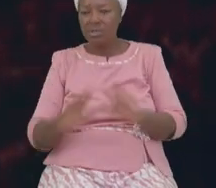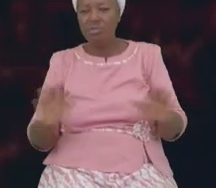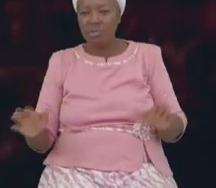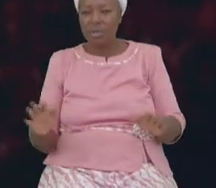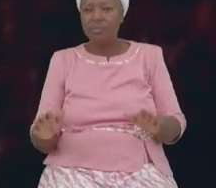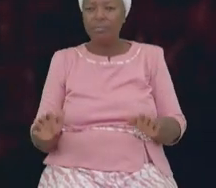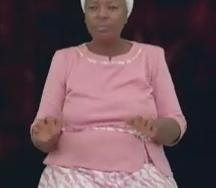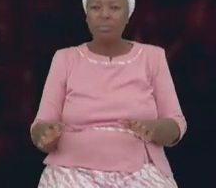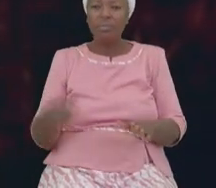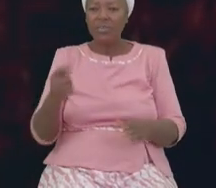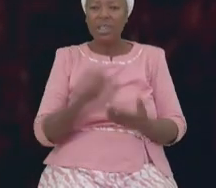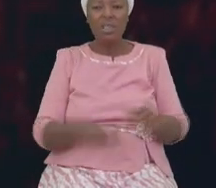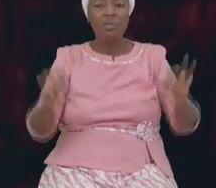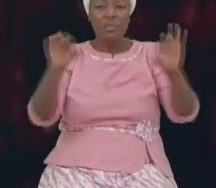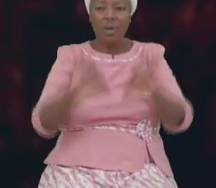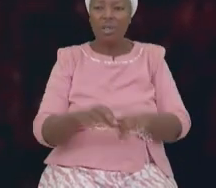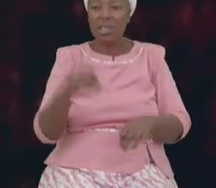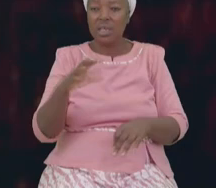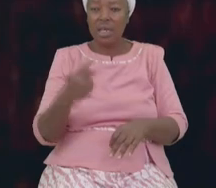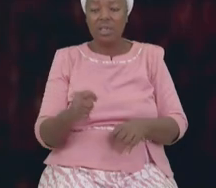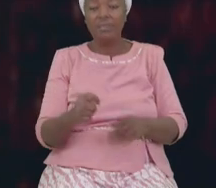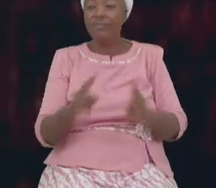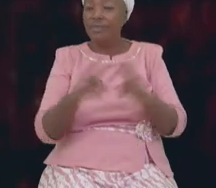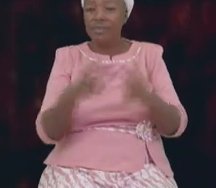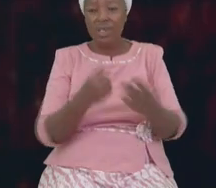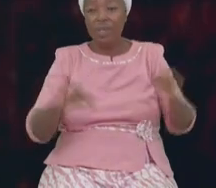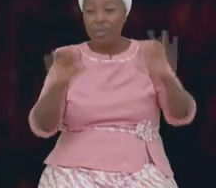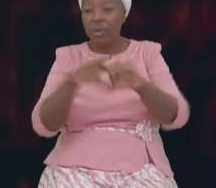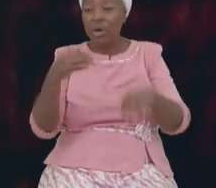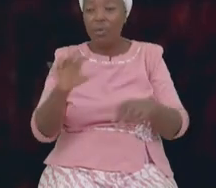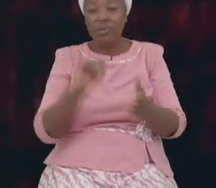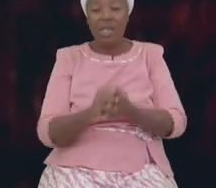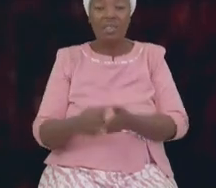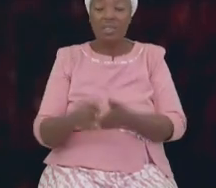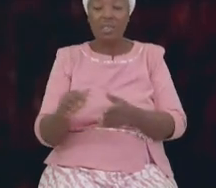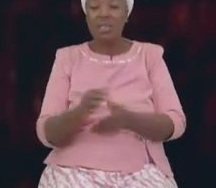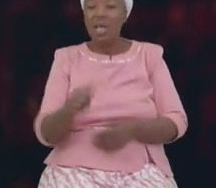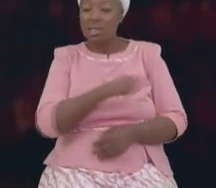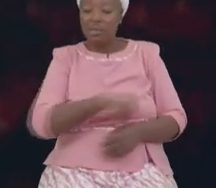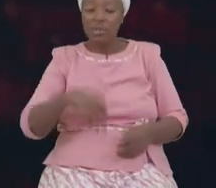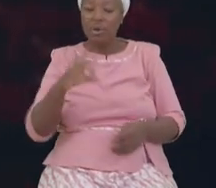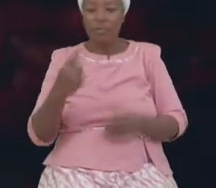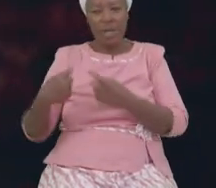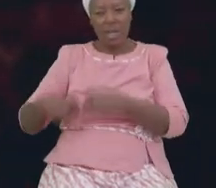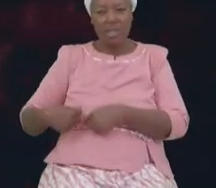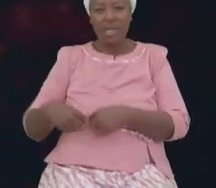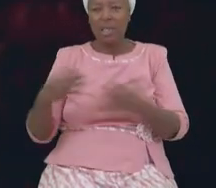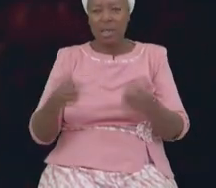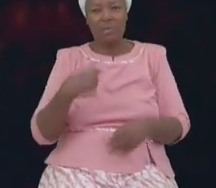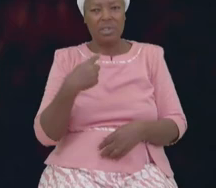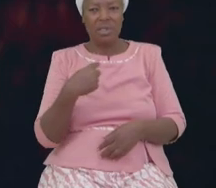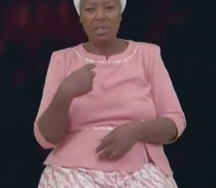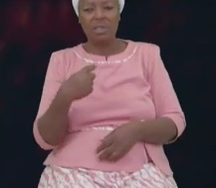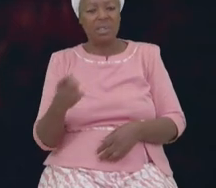the importance and the significance of that circumcision of heart. But now he says,